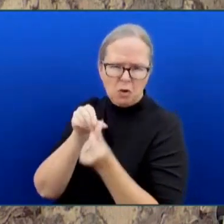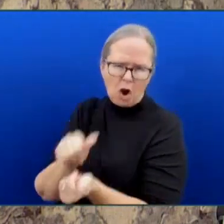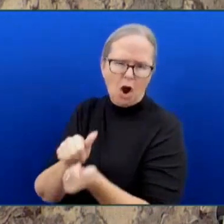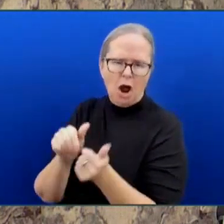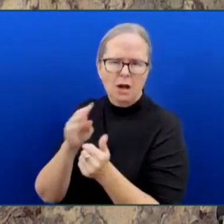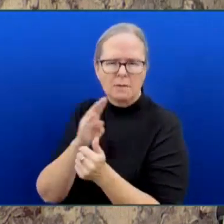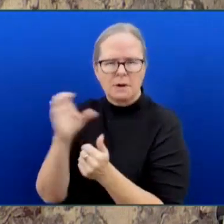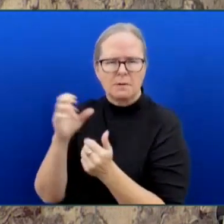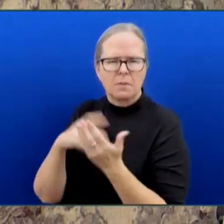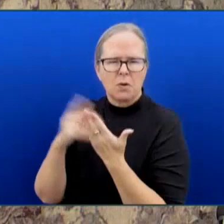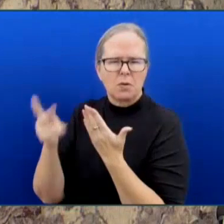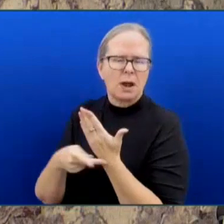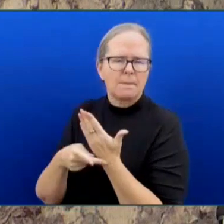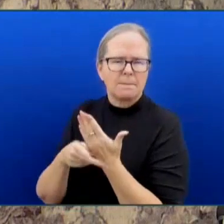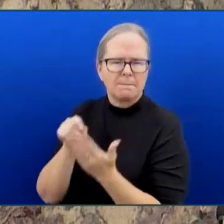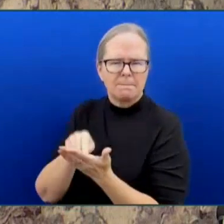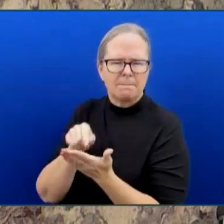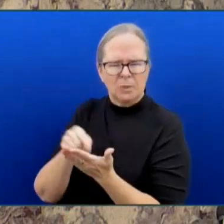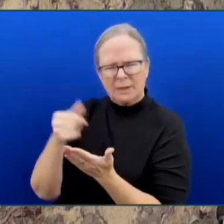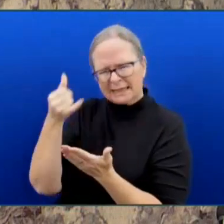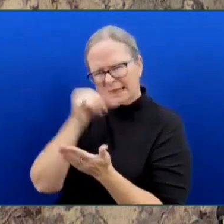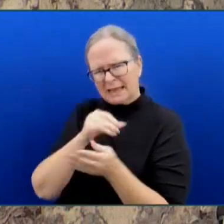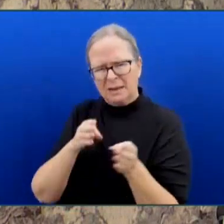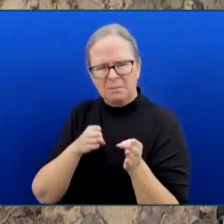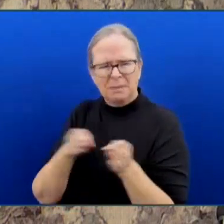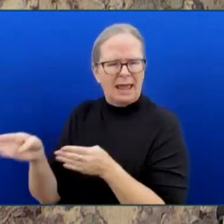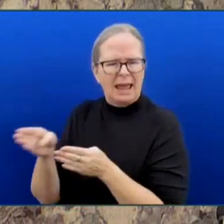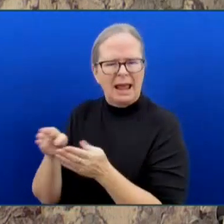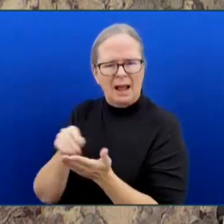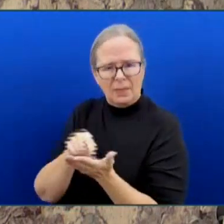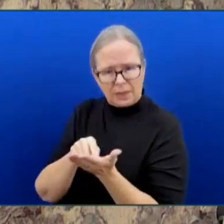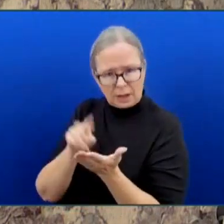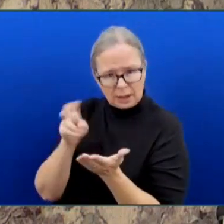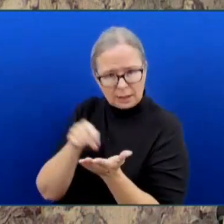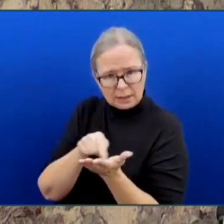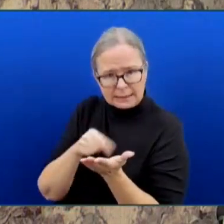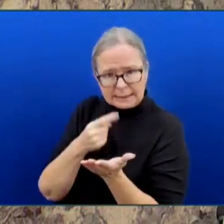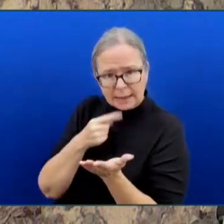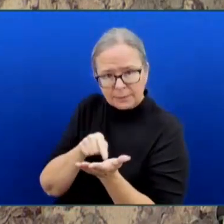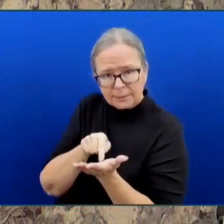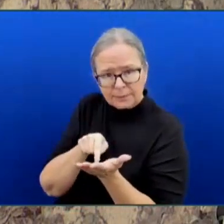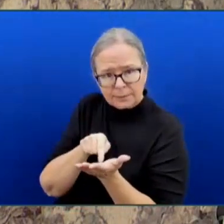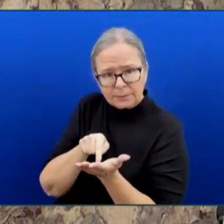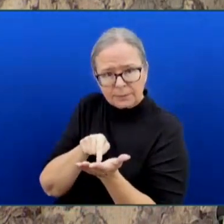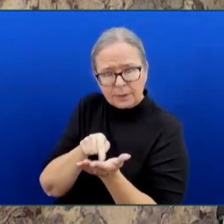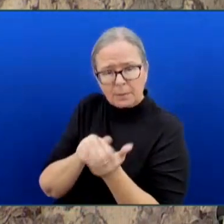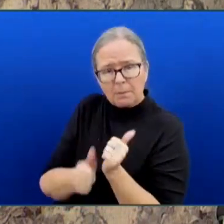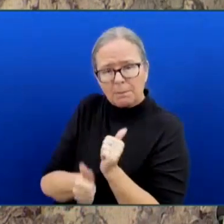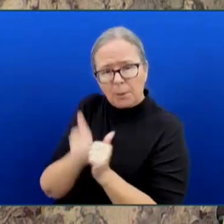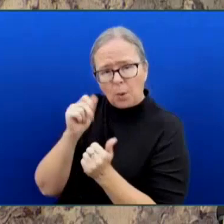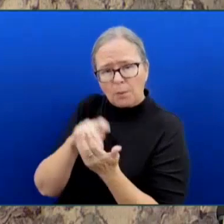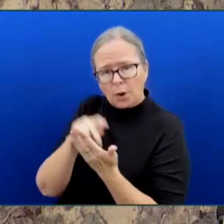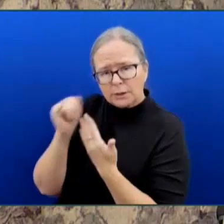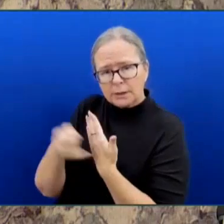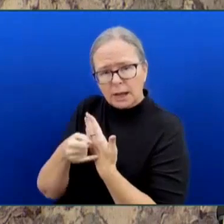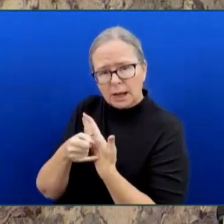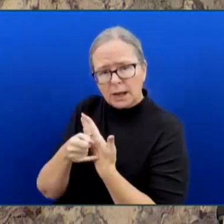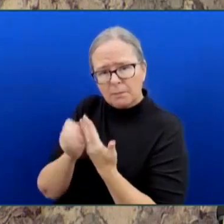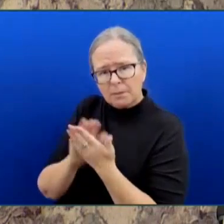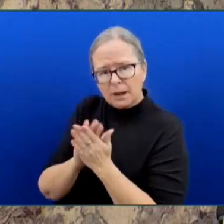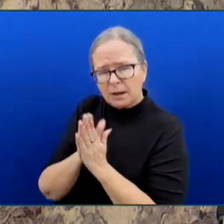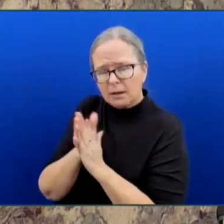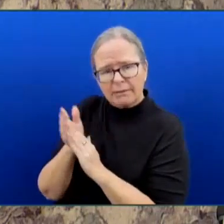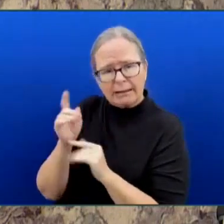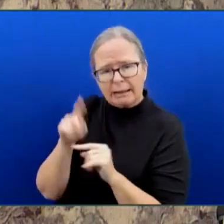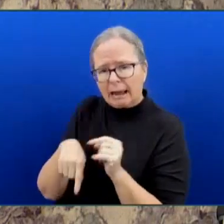quote, most projects uneconomic to proceed, end quote. Can the minister explain, and here's the opportunity for the